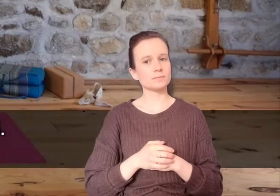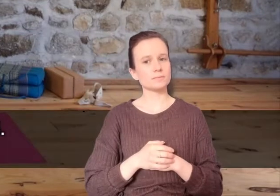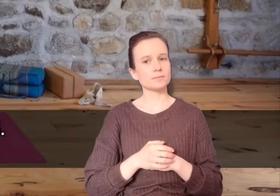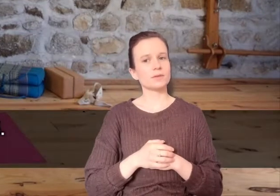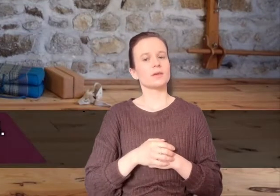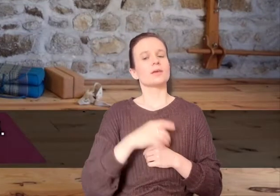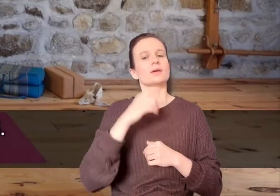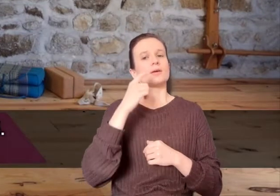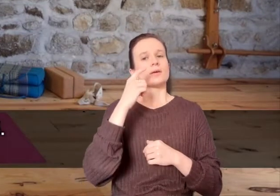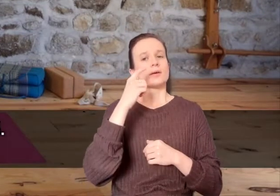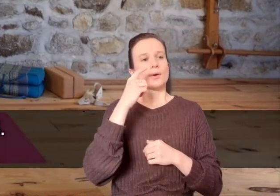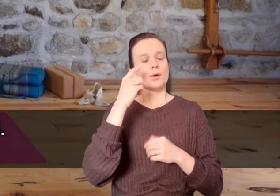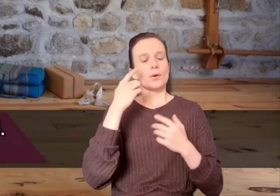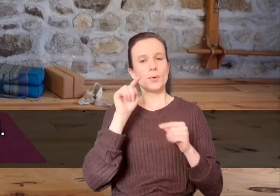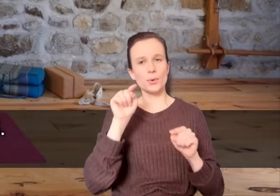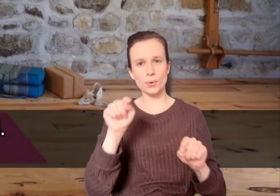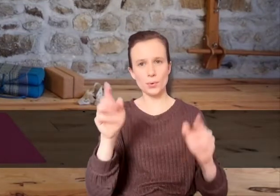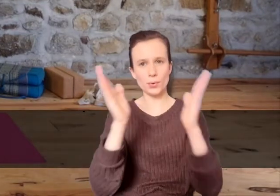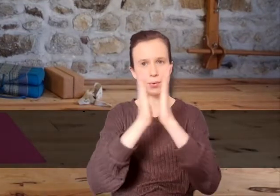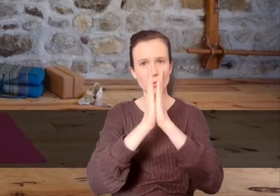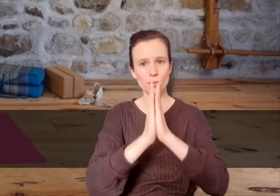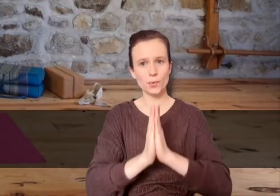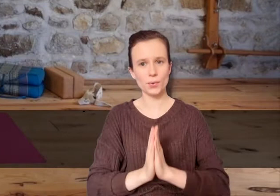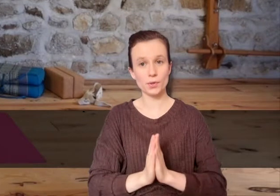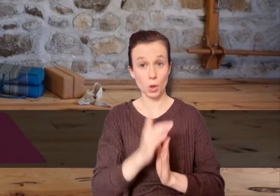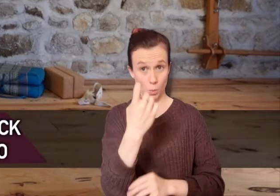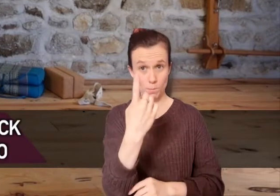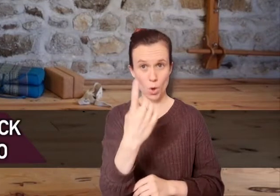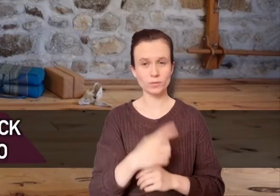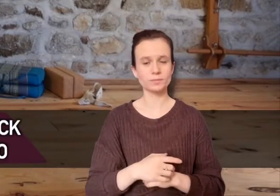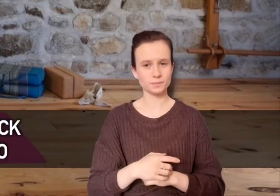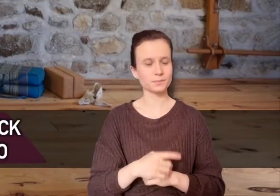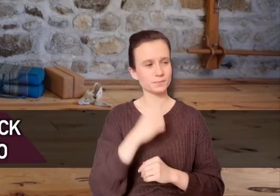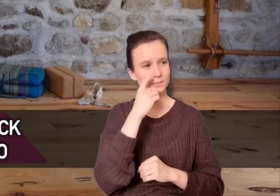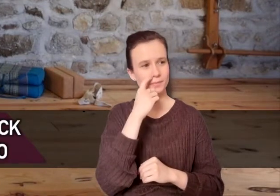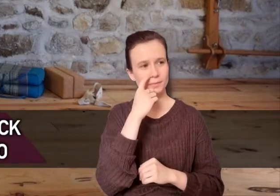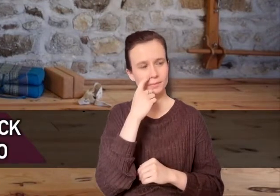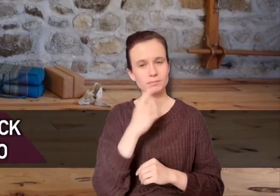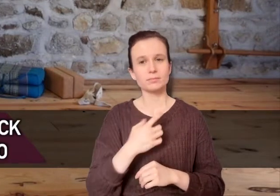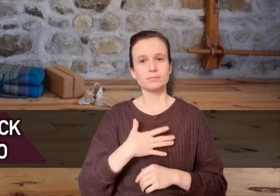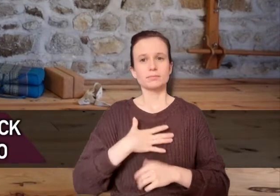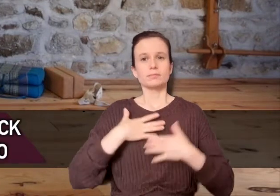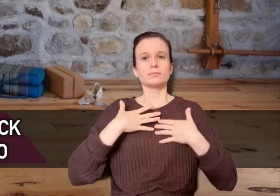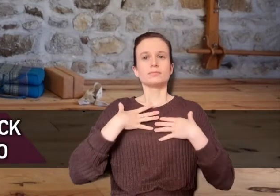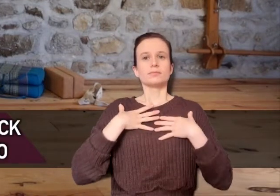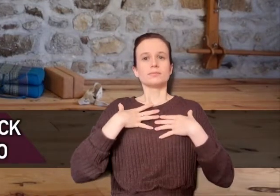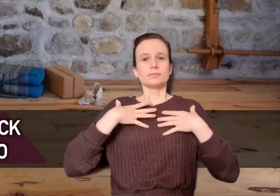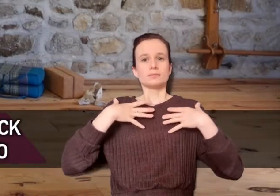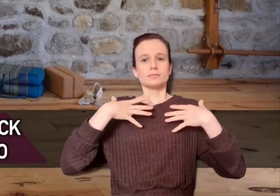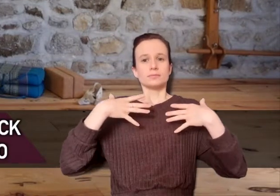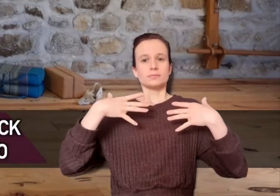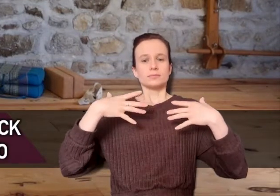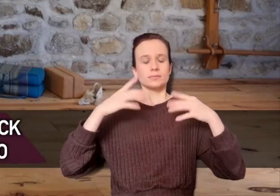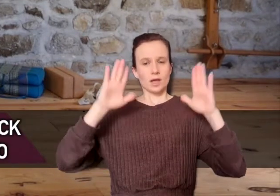and exhale to lower the arms. You got one more in you? Here we go. Arms up, inhale. Little upper back